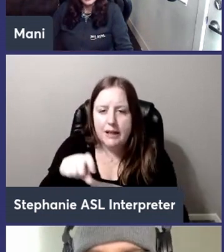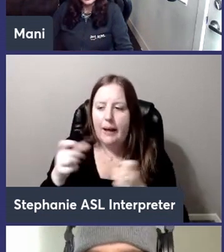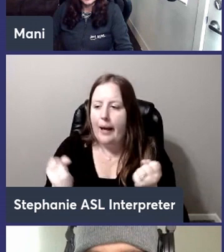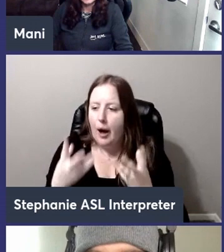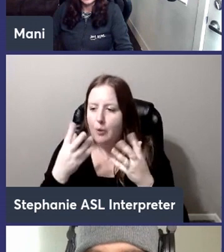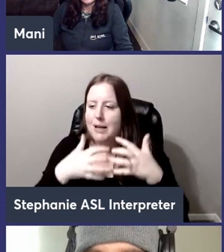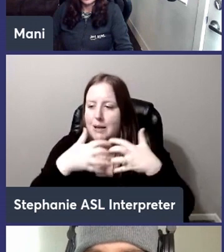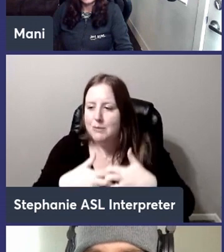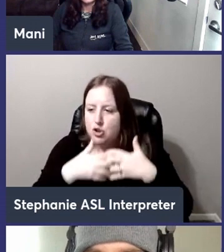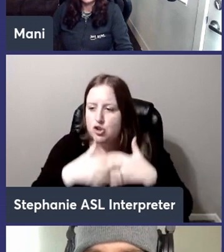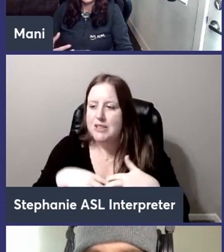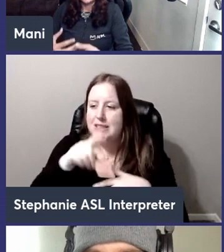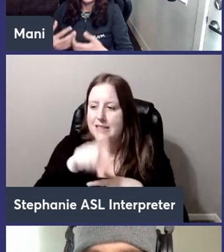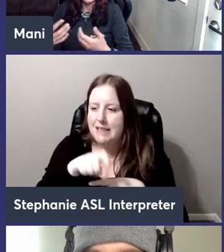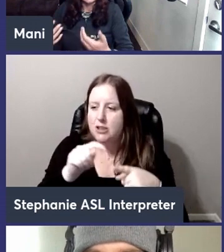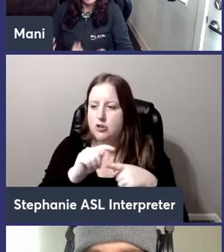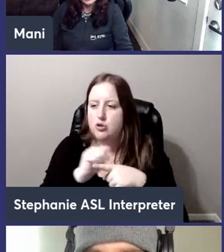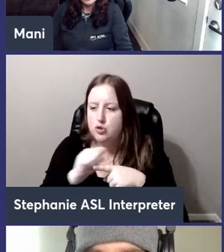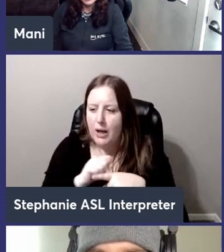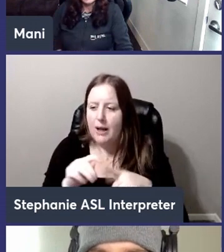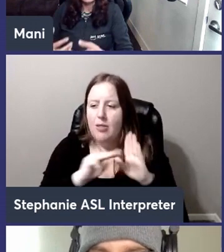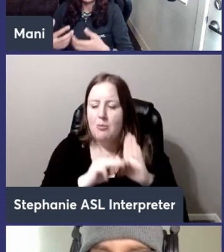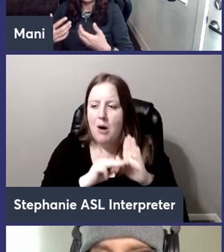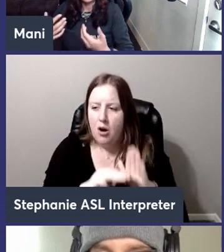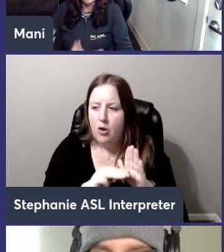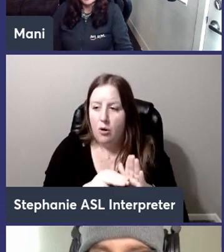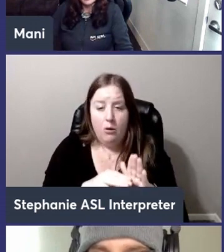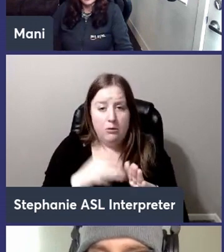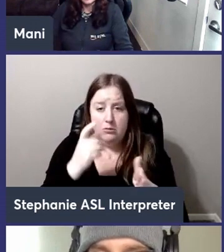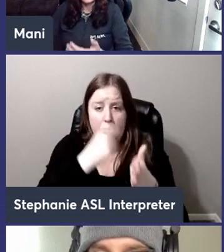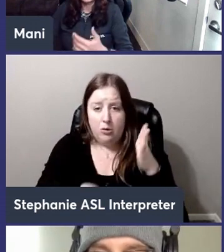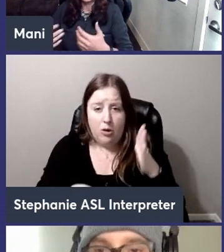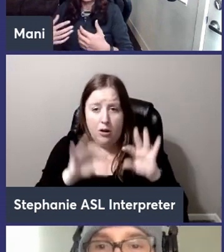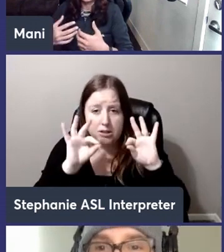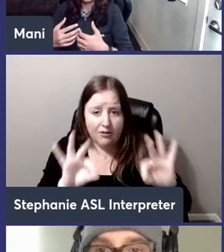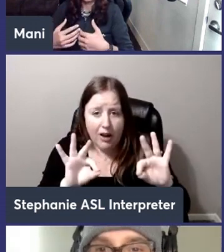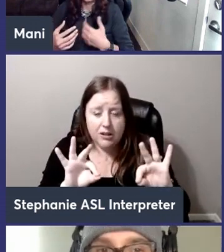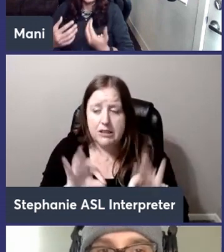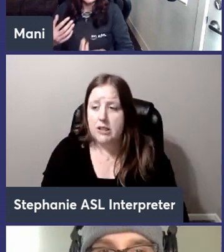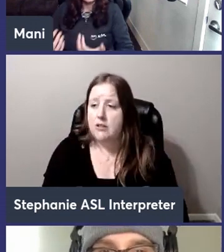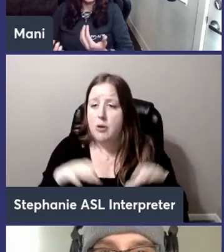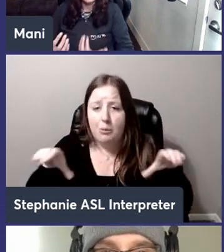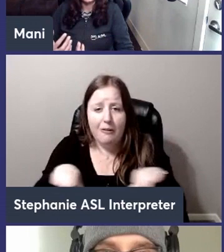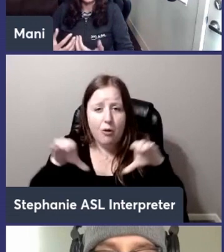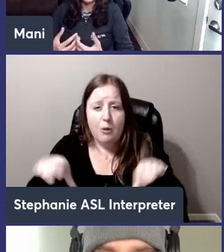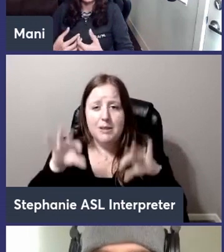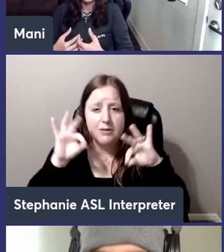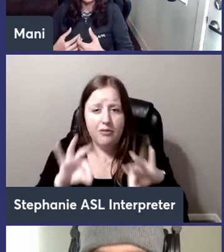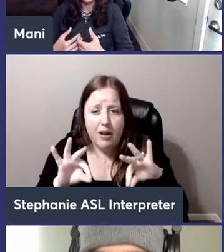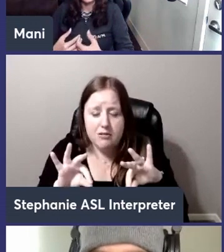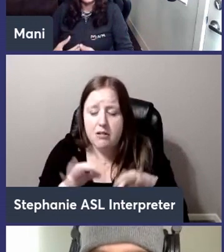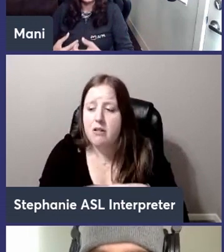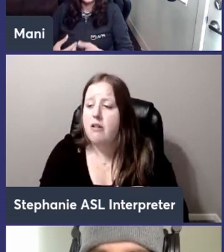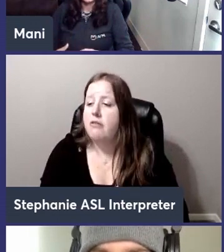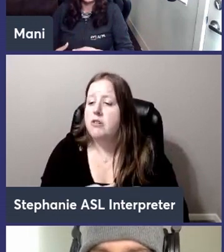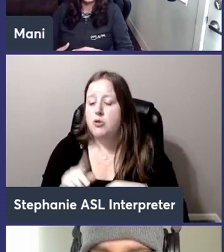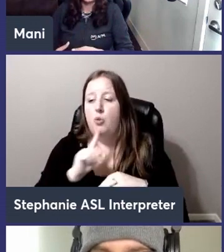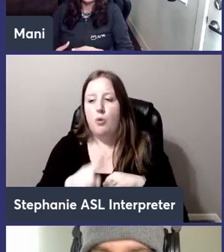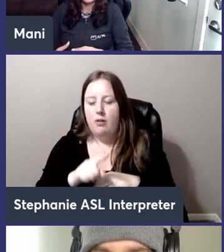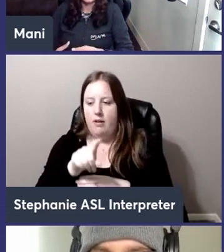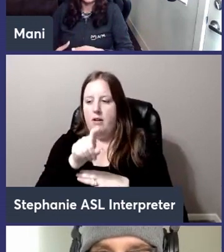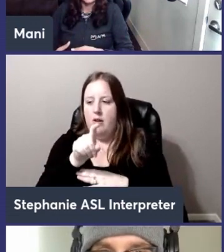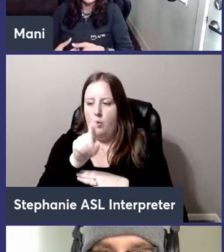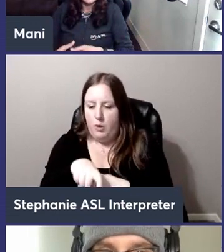are needed to train that model, how is it cost effective, performance effective. So those are the things that we really need